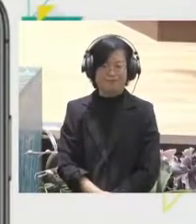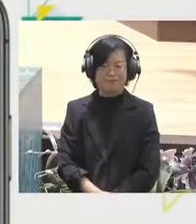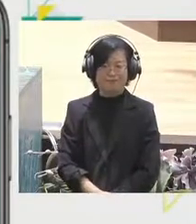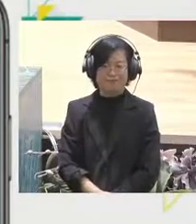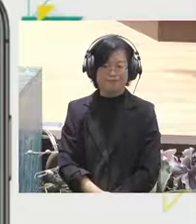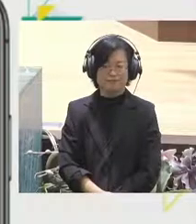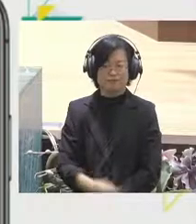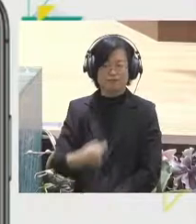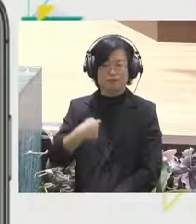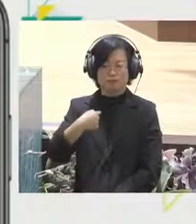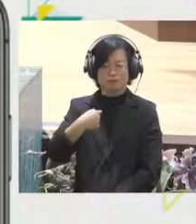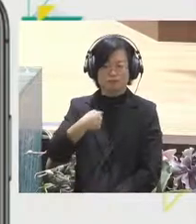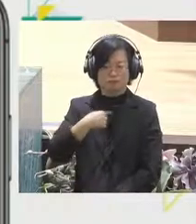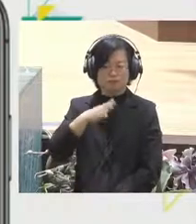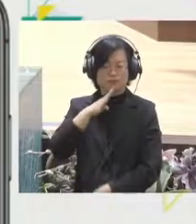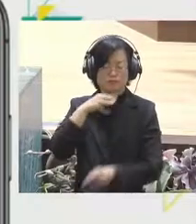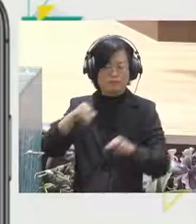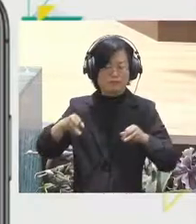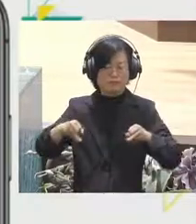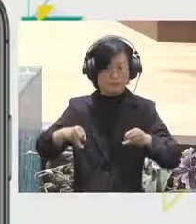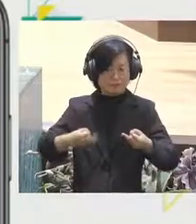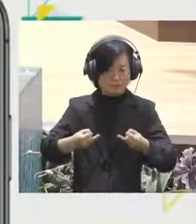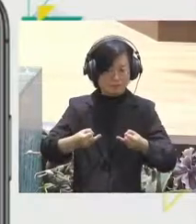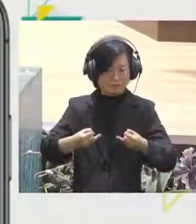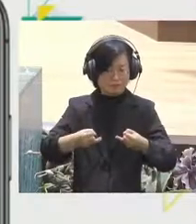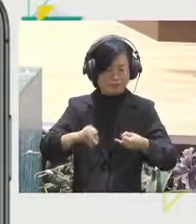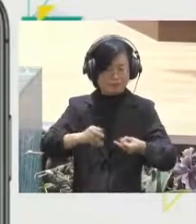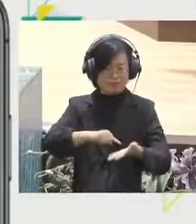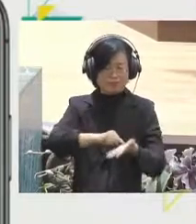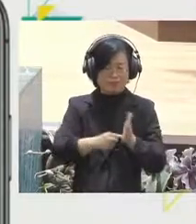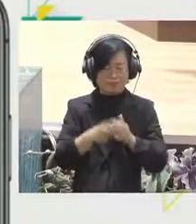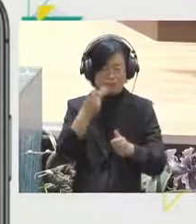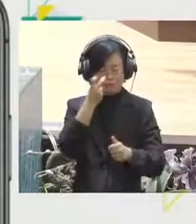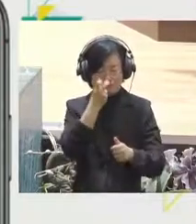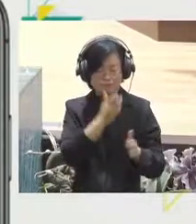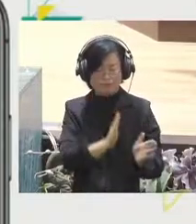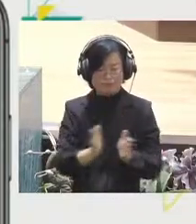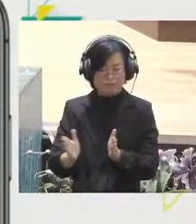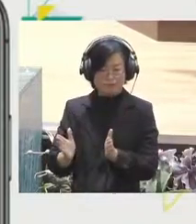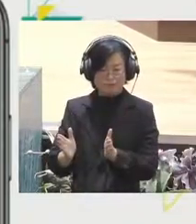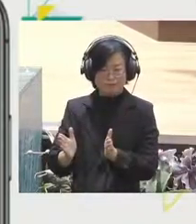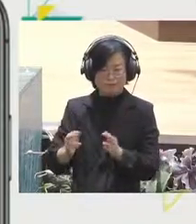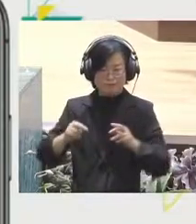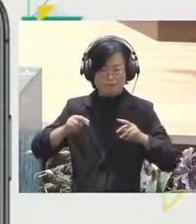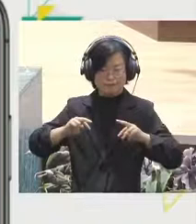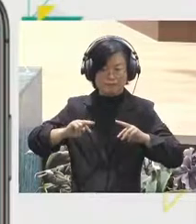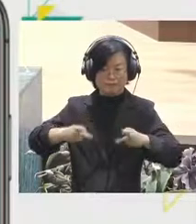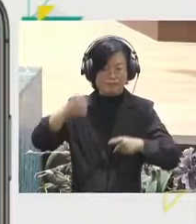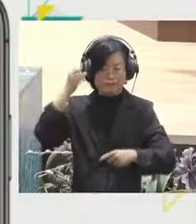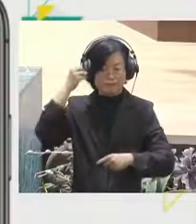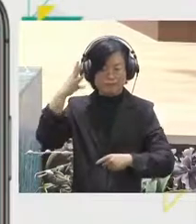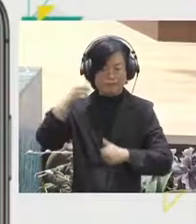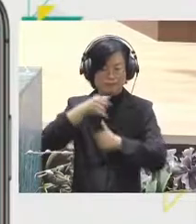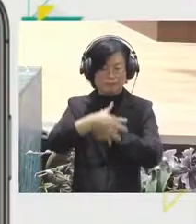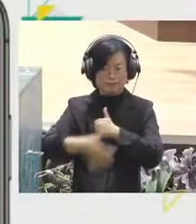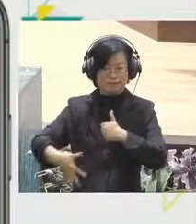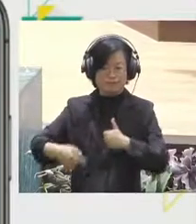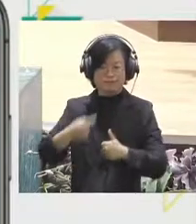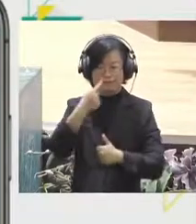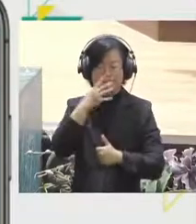Pakhtunkhwa. Khyber Pakhtunkhwa is located in Pakistan, Islamic Republic of Pakistan. It's a sub-national province,